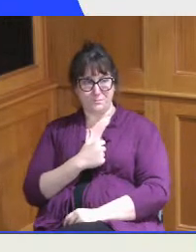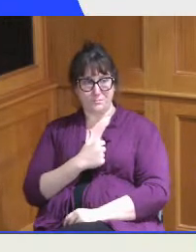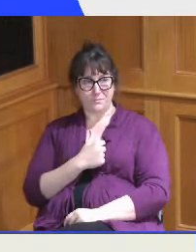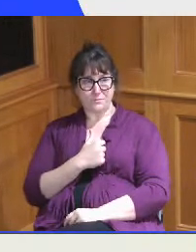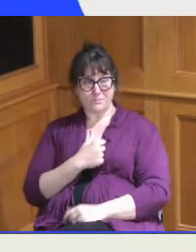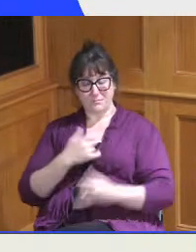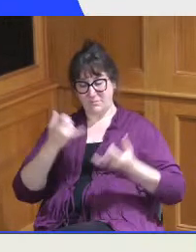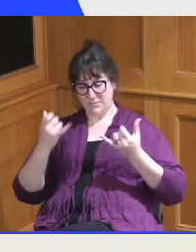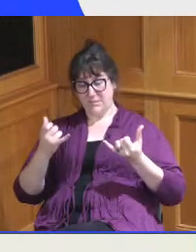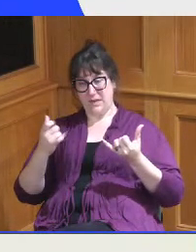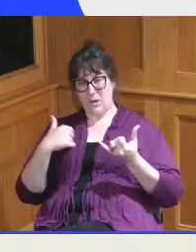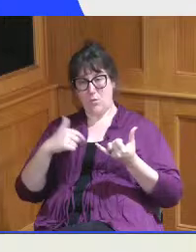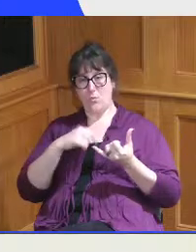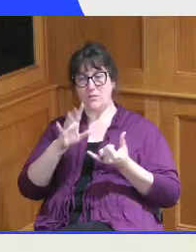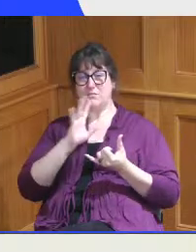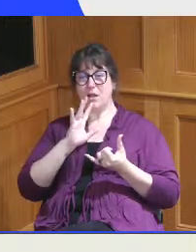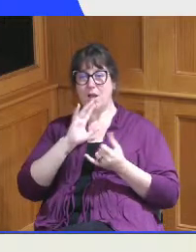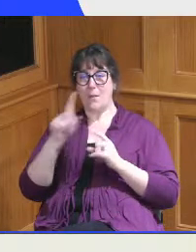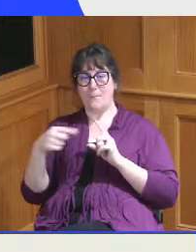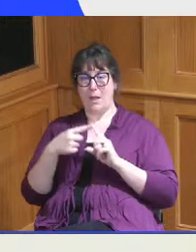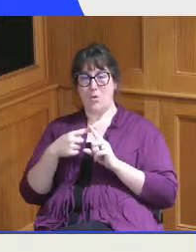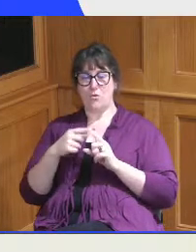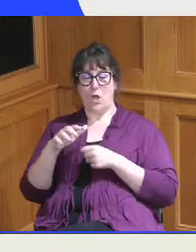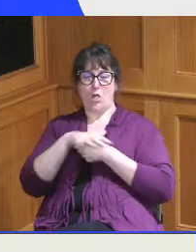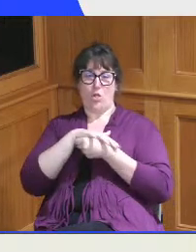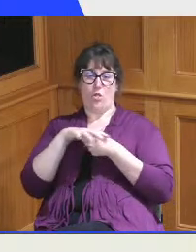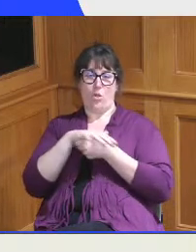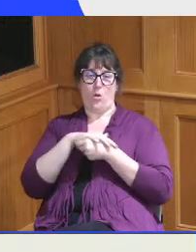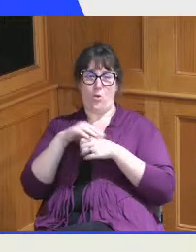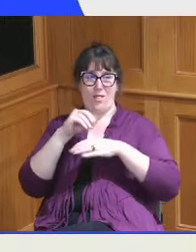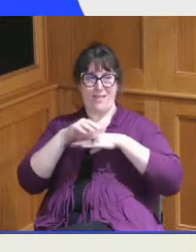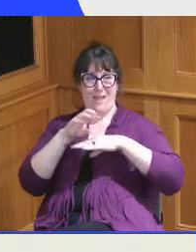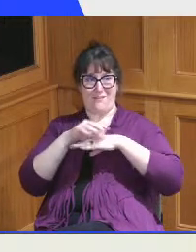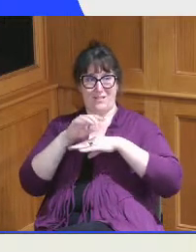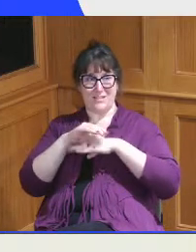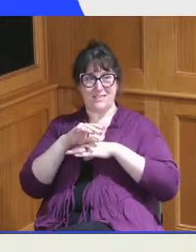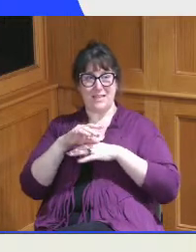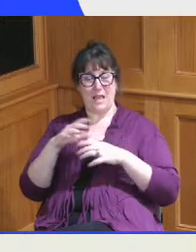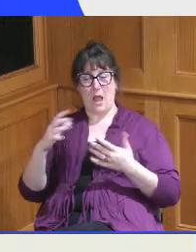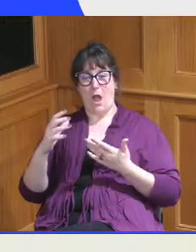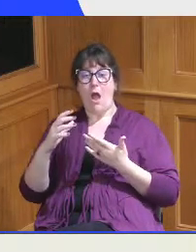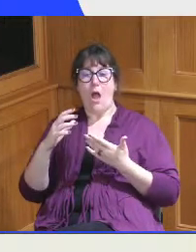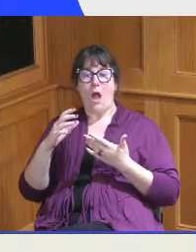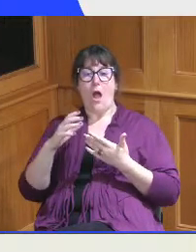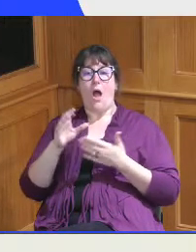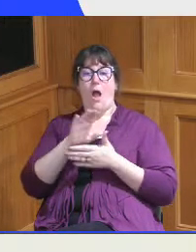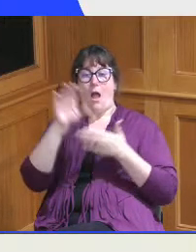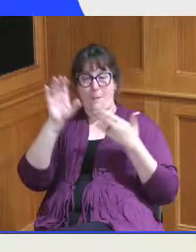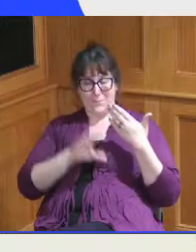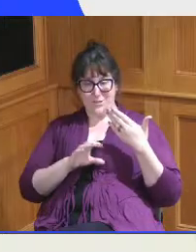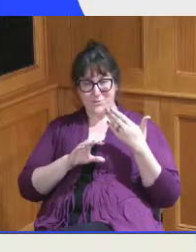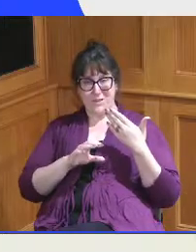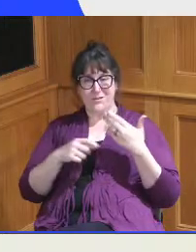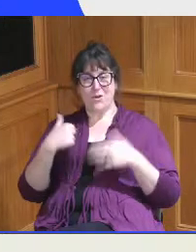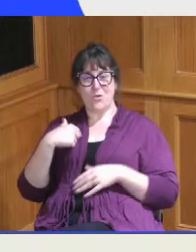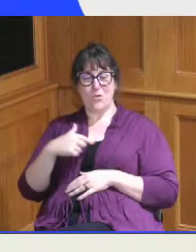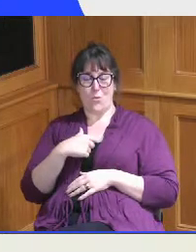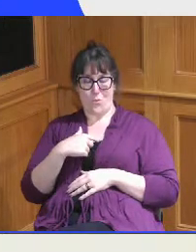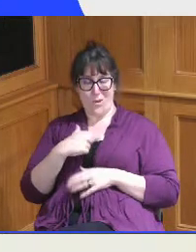So now we're going to just go ahead and move into our local advocacy accomplishments. So we advocate on a